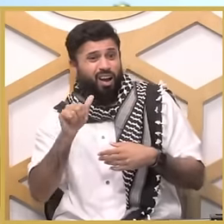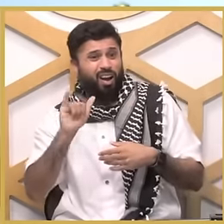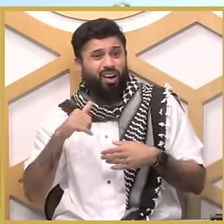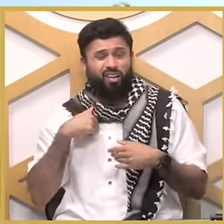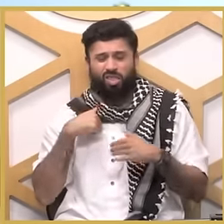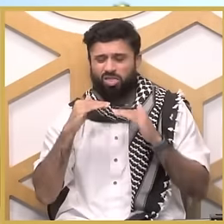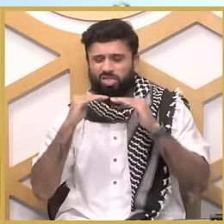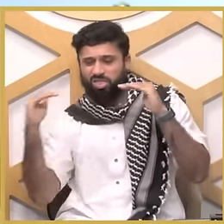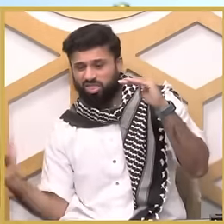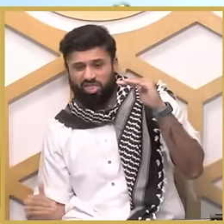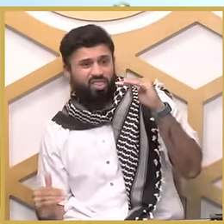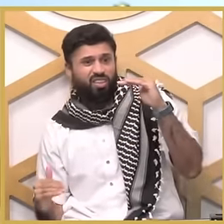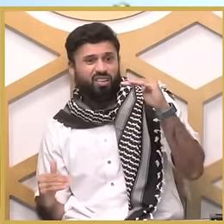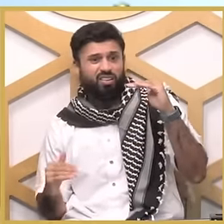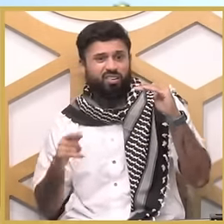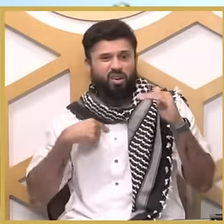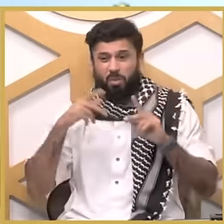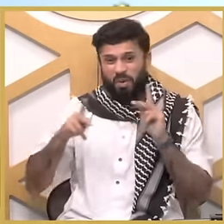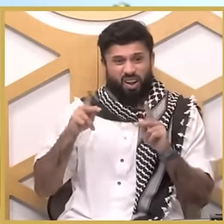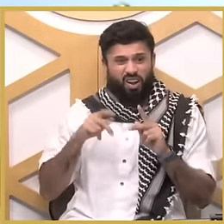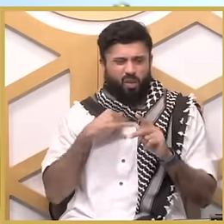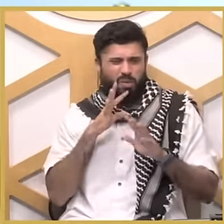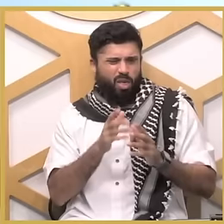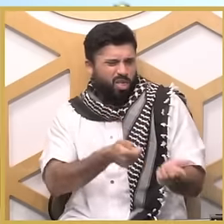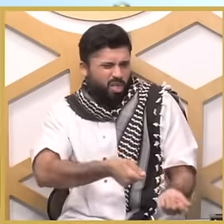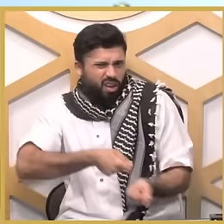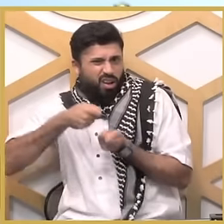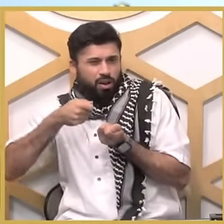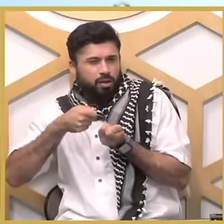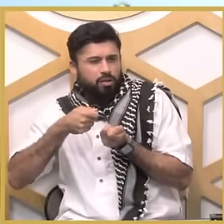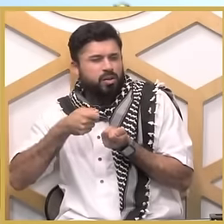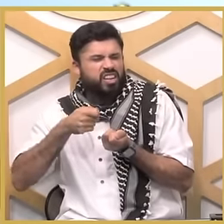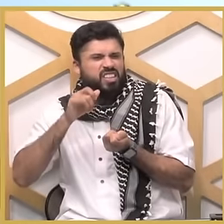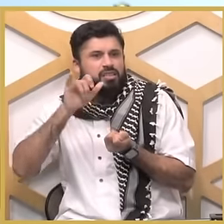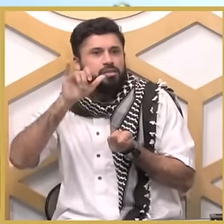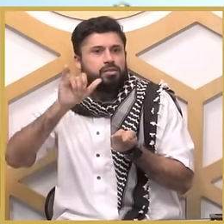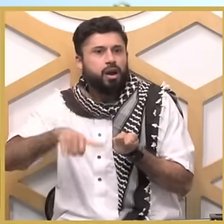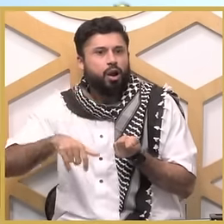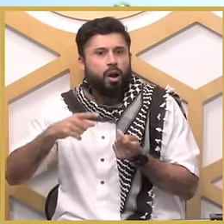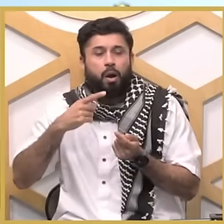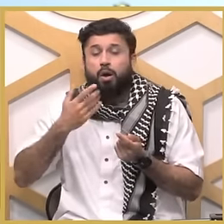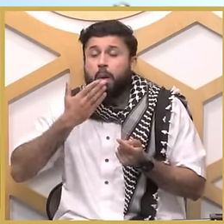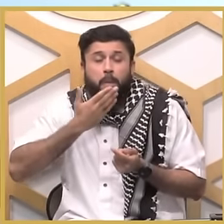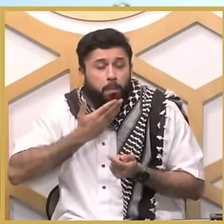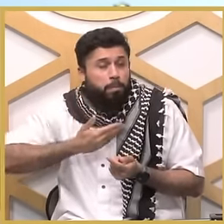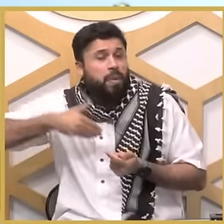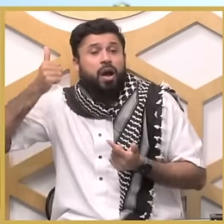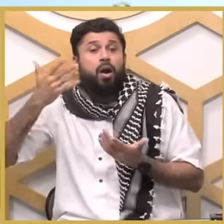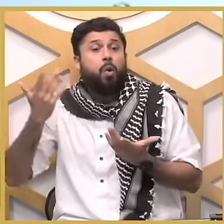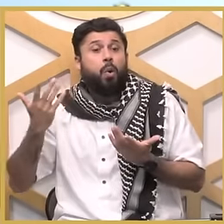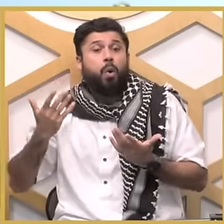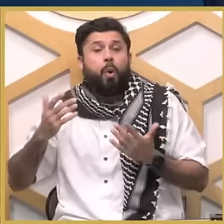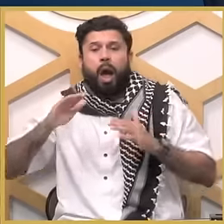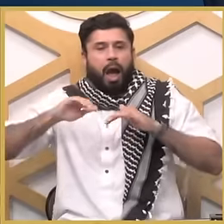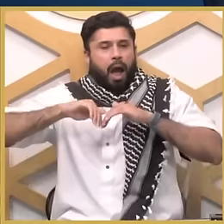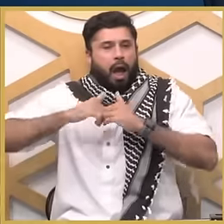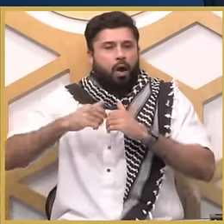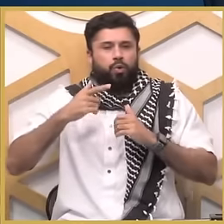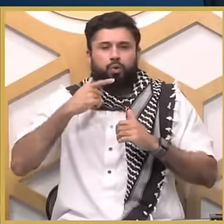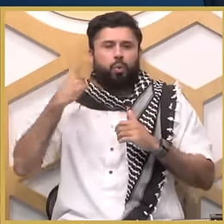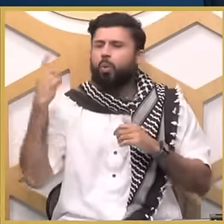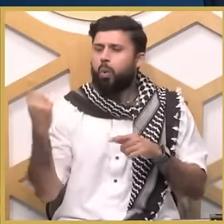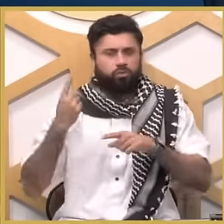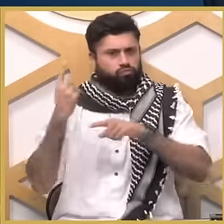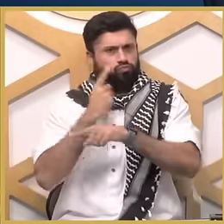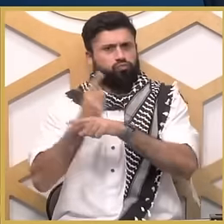most righteous person that you can love is who? Rasulullah sallallahu alayhi wa sallam. Someone is asking, Shaykh, he says, the example